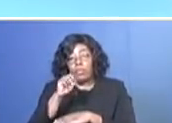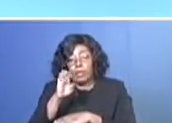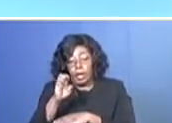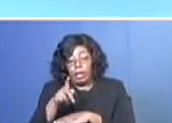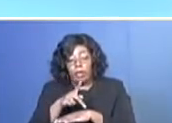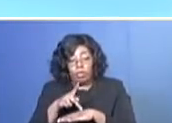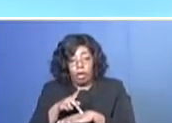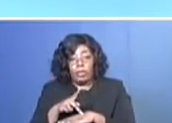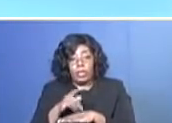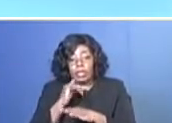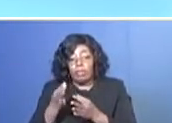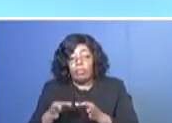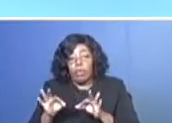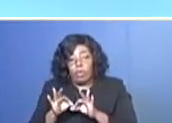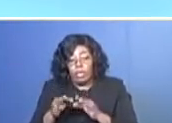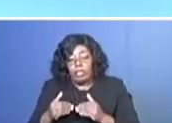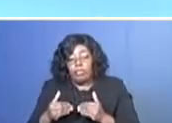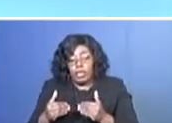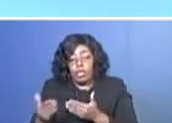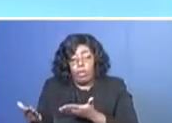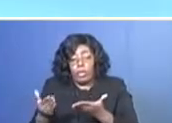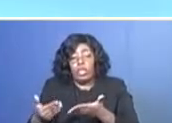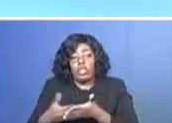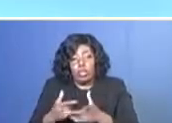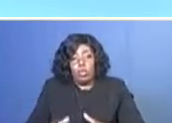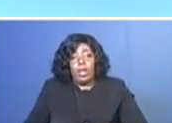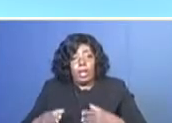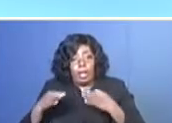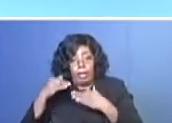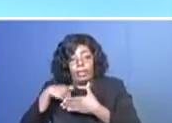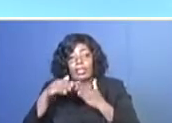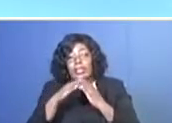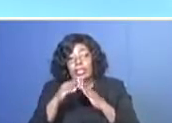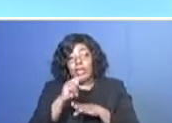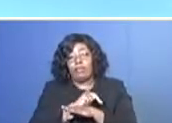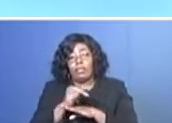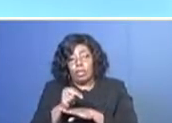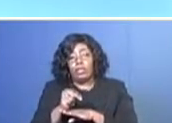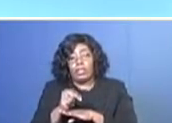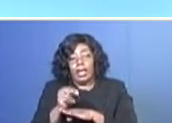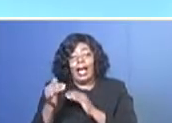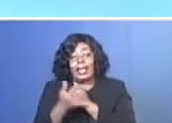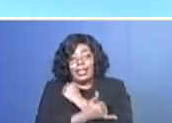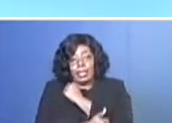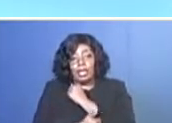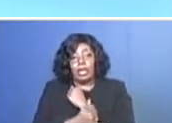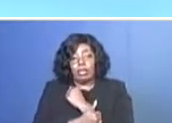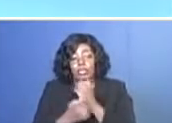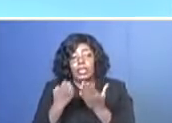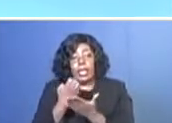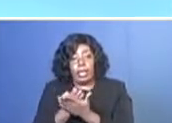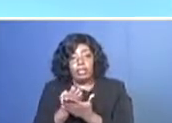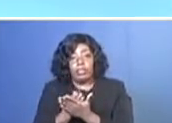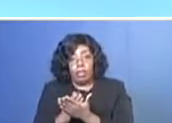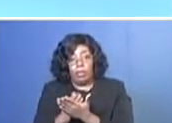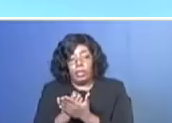key to breathing new life into the city of Nassau and, by extension, the country's main economic